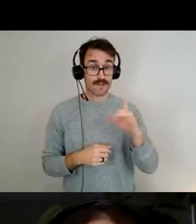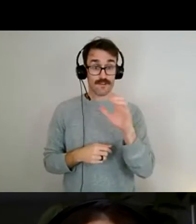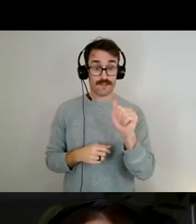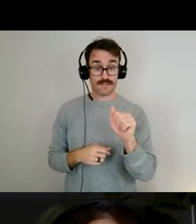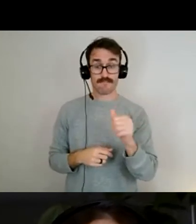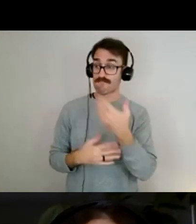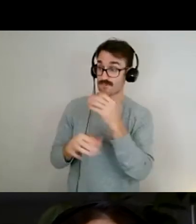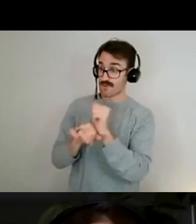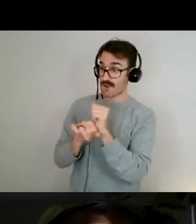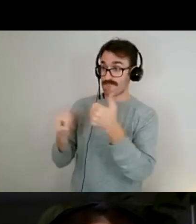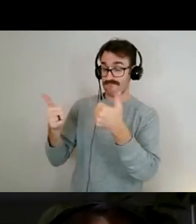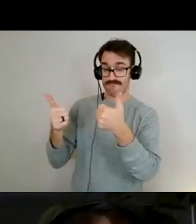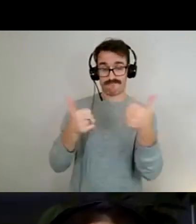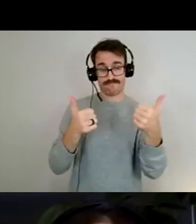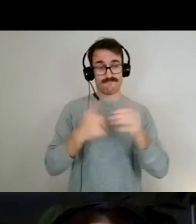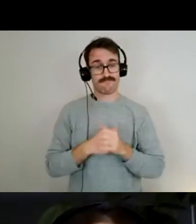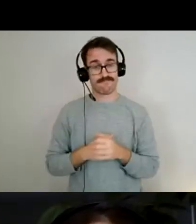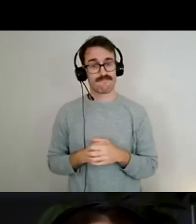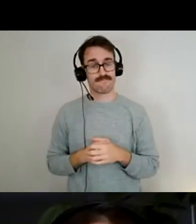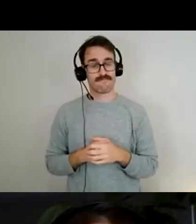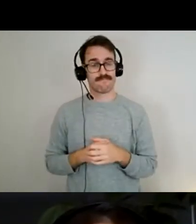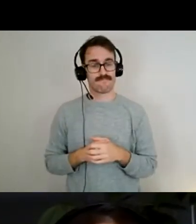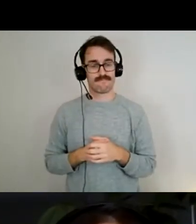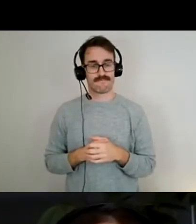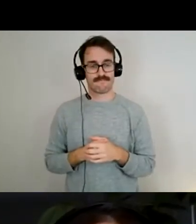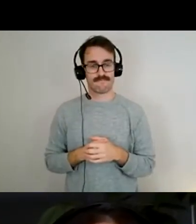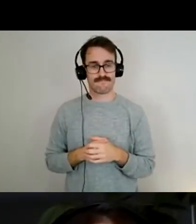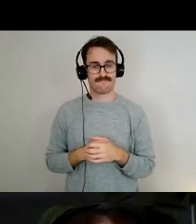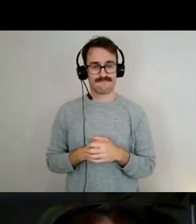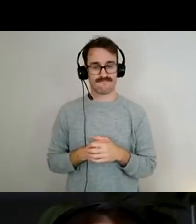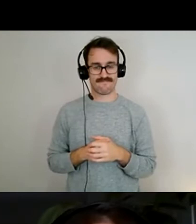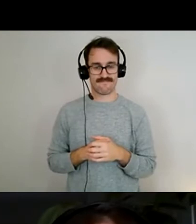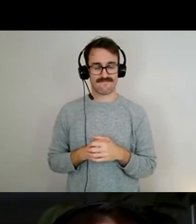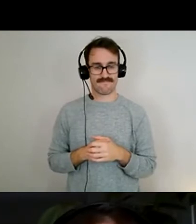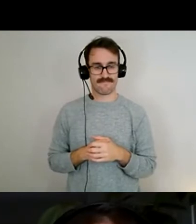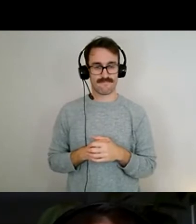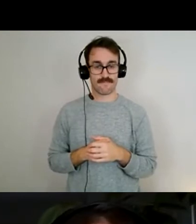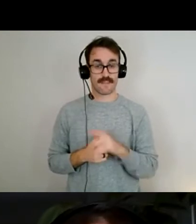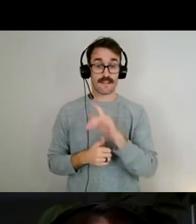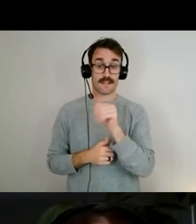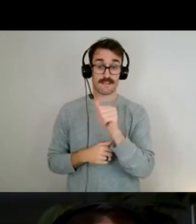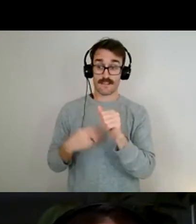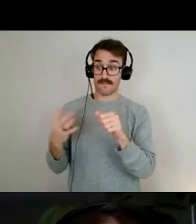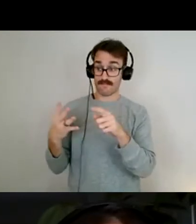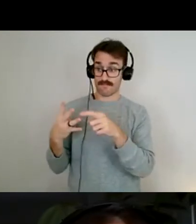did a great job. Thank you. That's Joanne. Lisa and Jane.